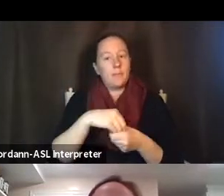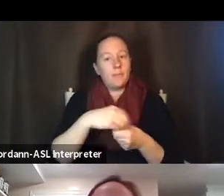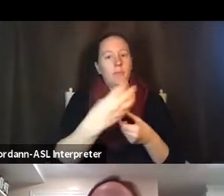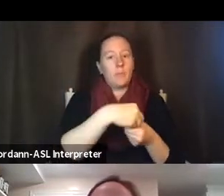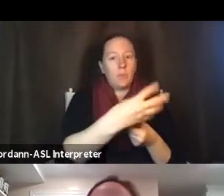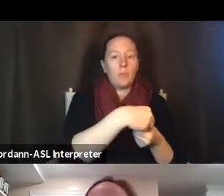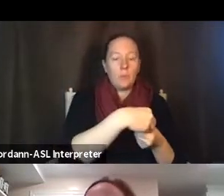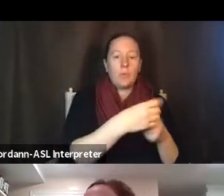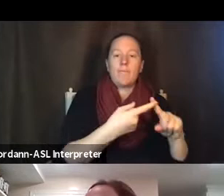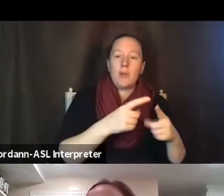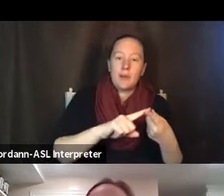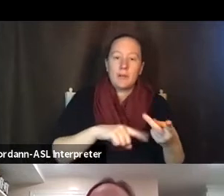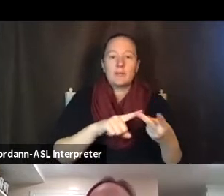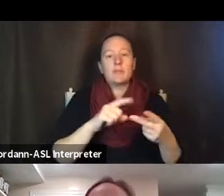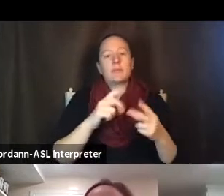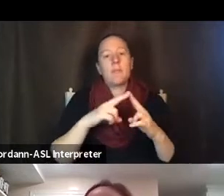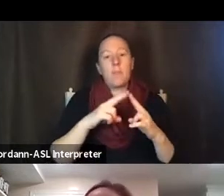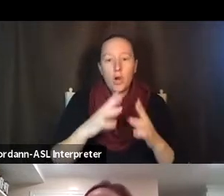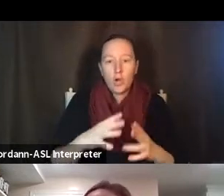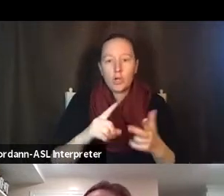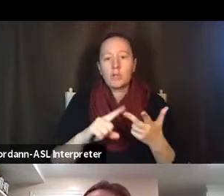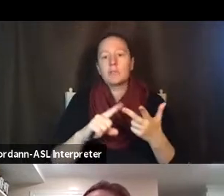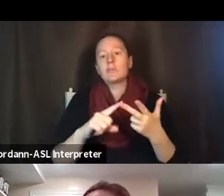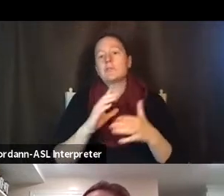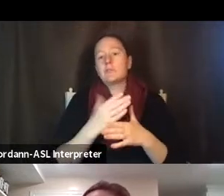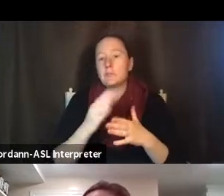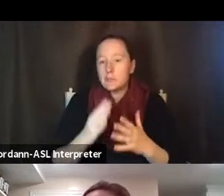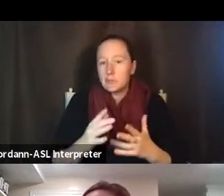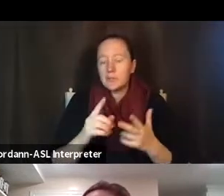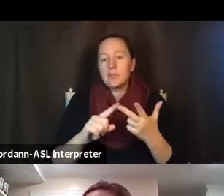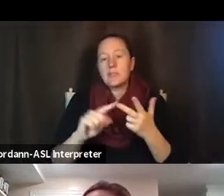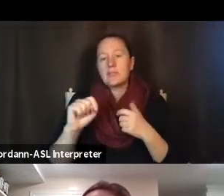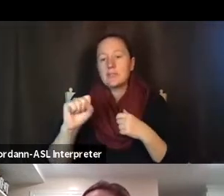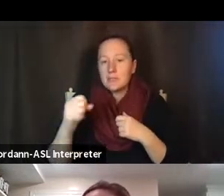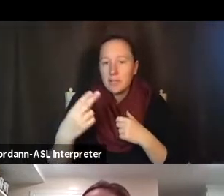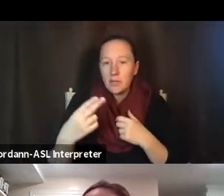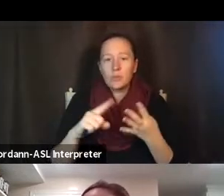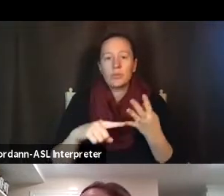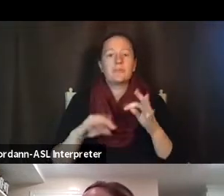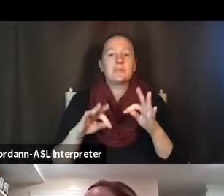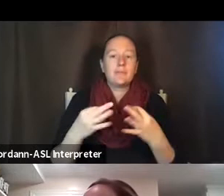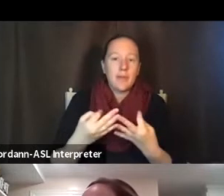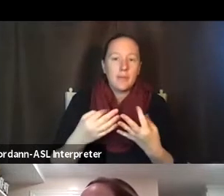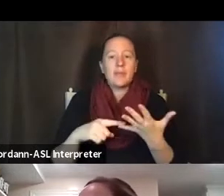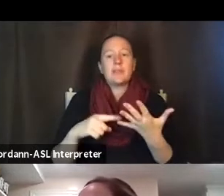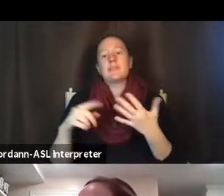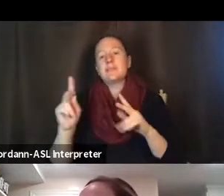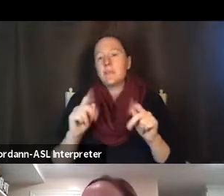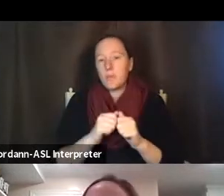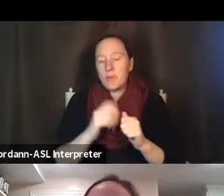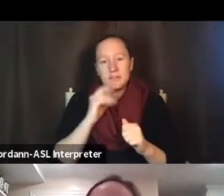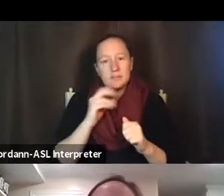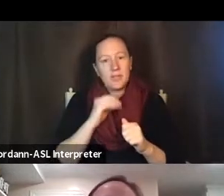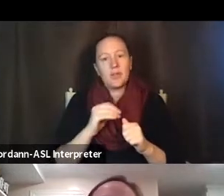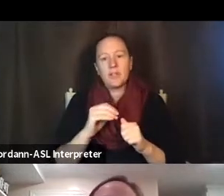our partners and our stakeholders and advocates and families, consumers, people with lived experience as we go forward. This is just